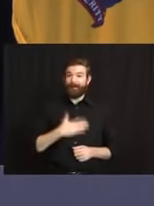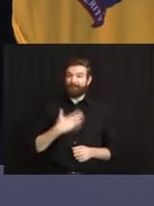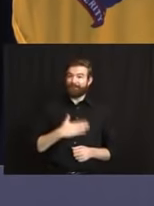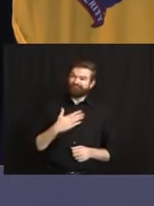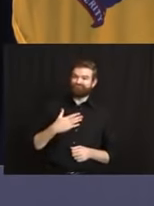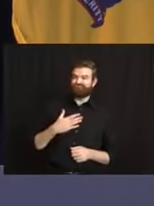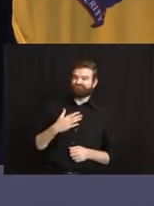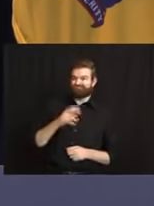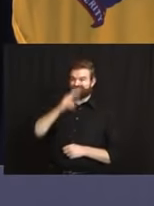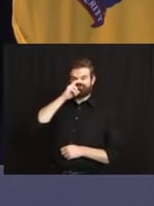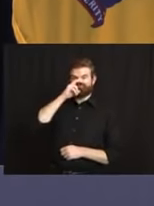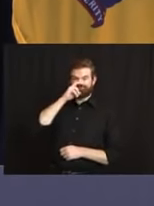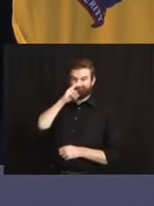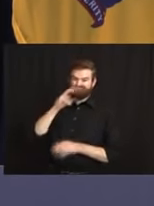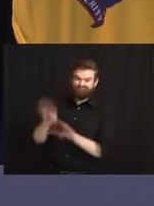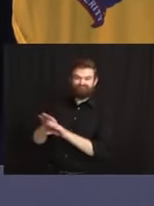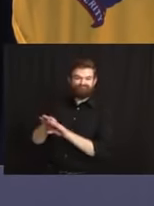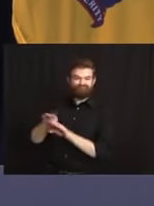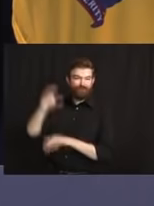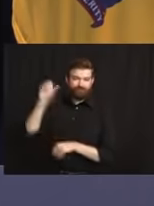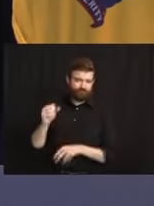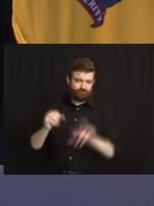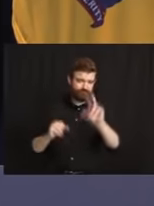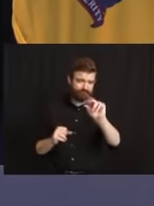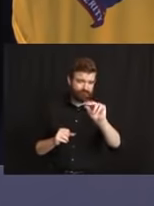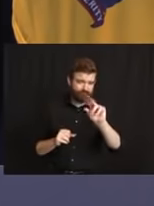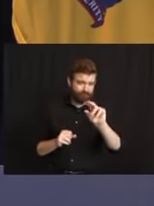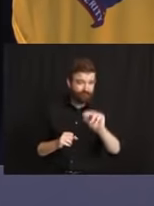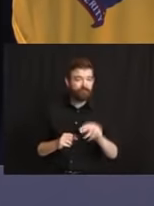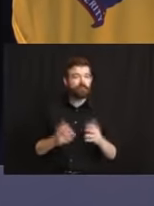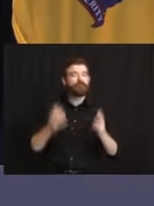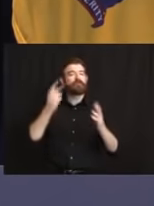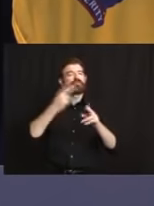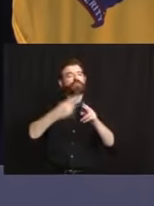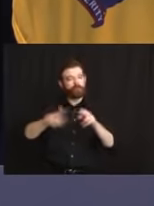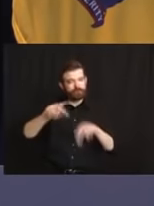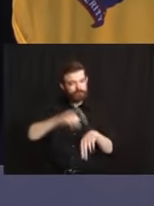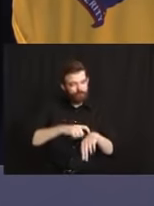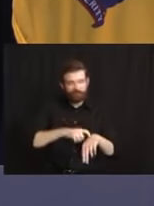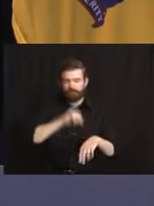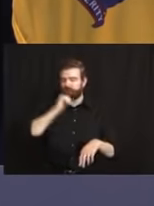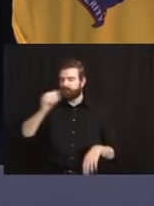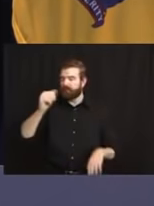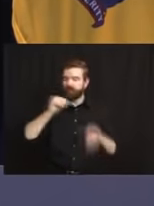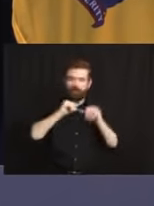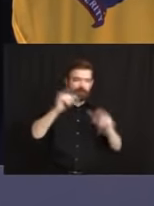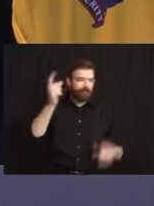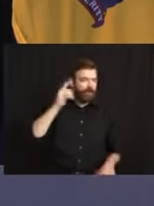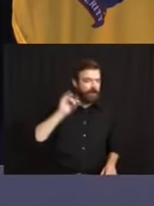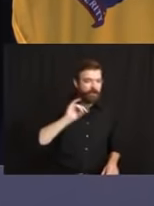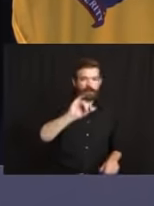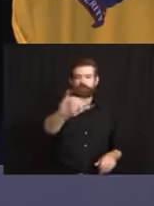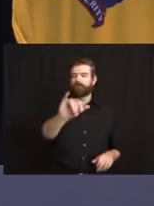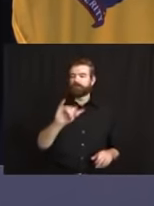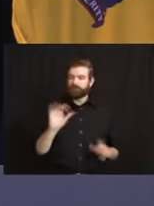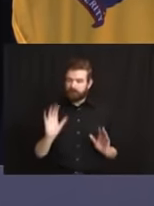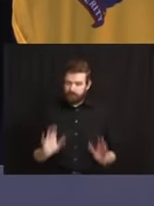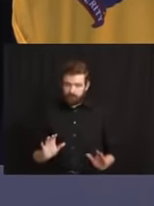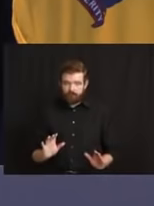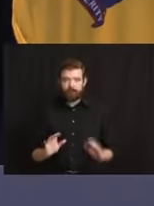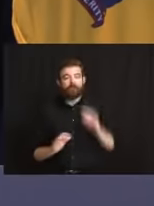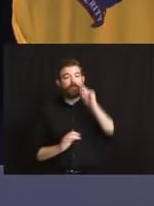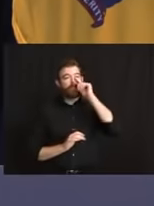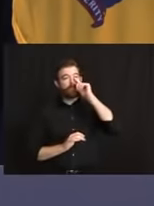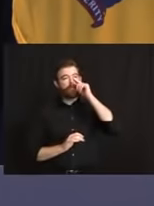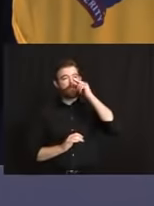I think we're talking here a short amount of time, please God. And by the way, I want to reiterate something that Matt and/or Dustin asked about